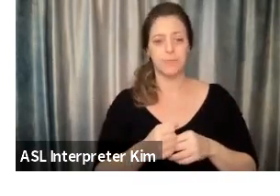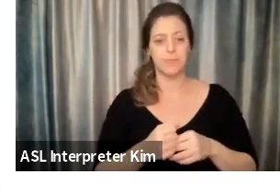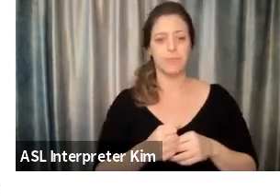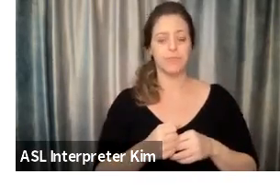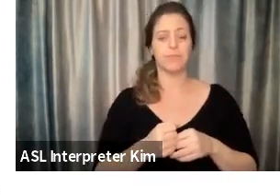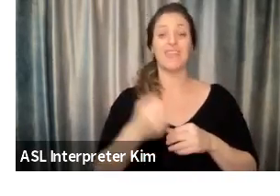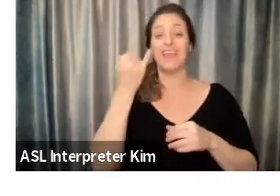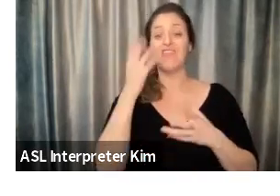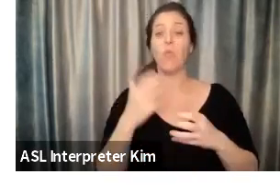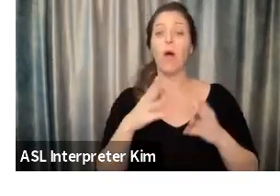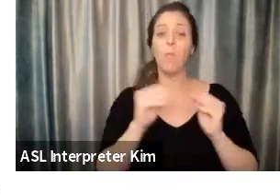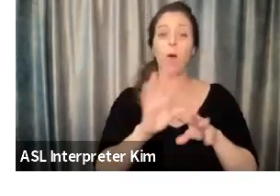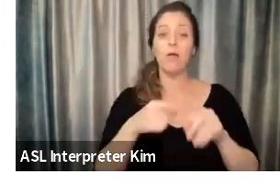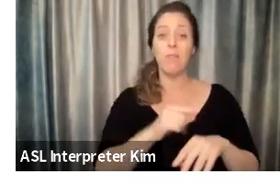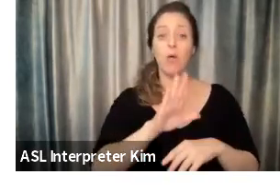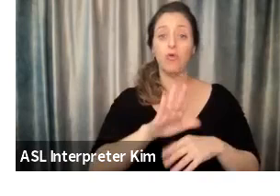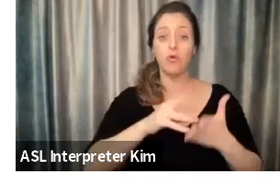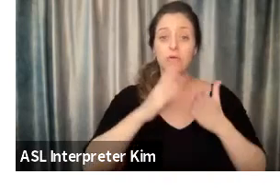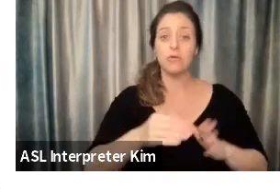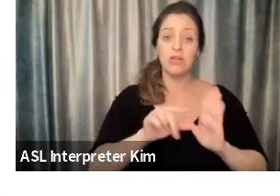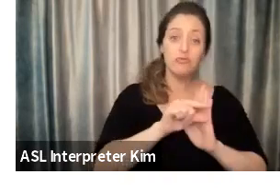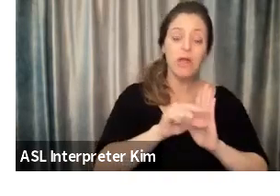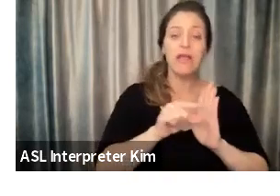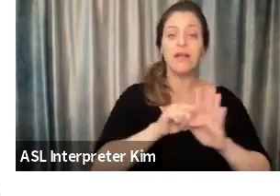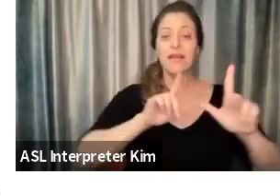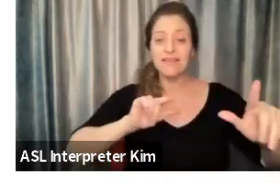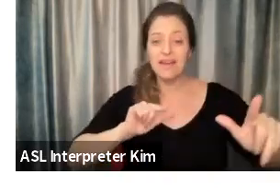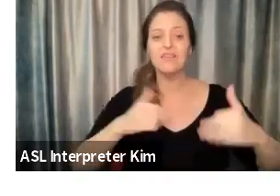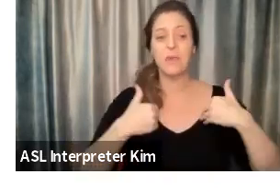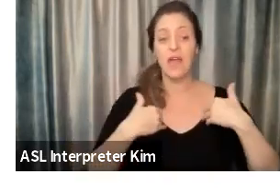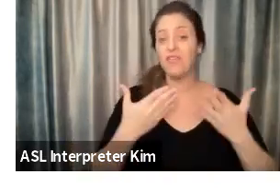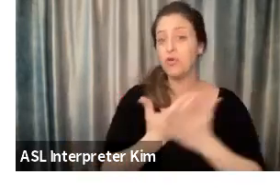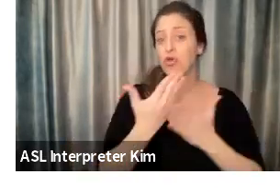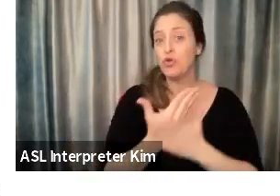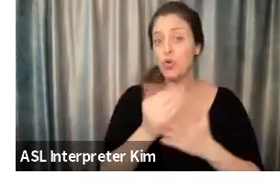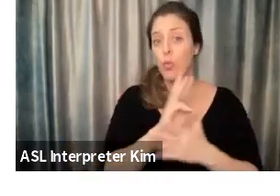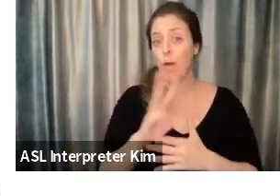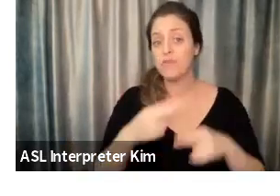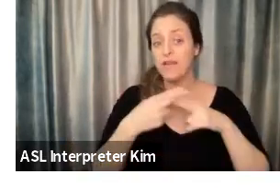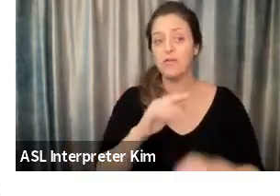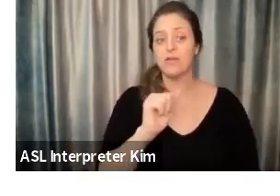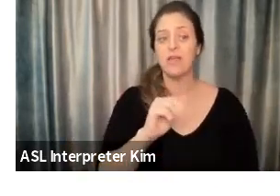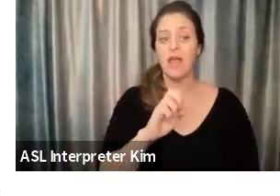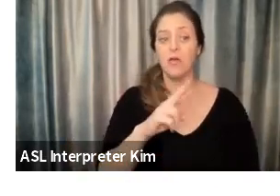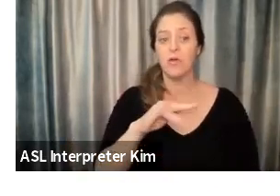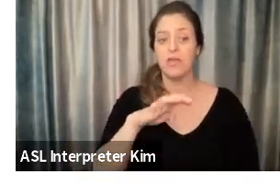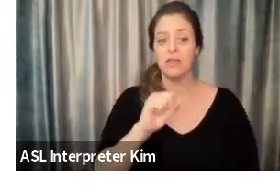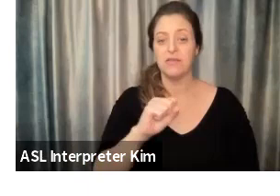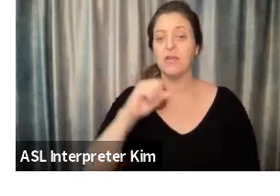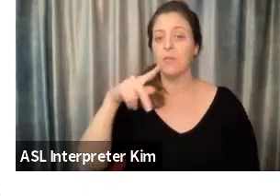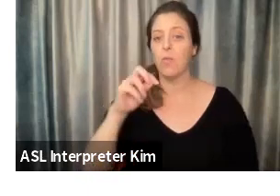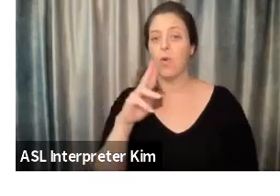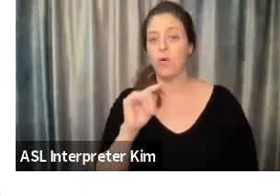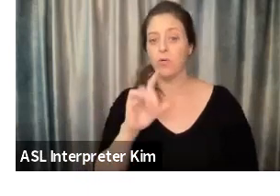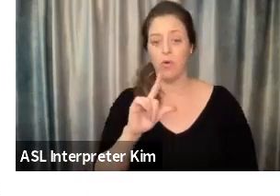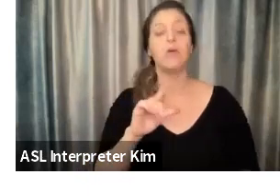students' grades and attendance, there is a new Aries parent portal that helps you to check your students' attendance and grades and contact